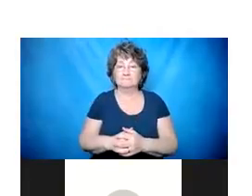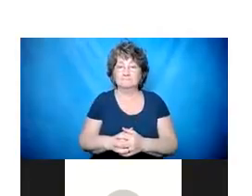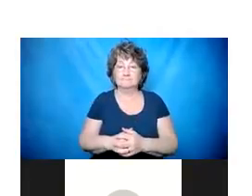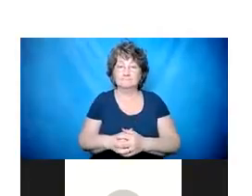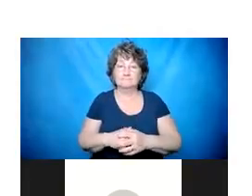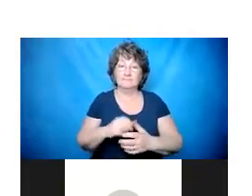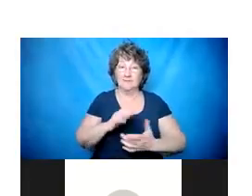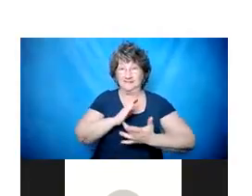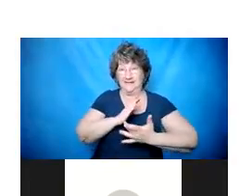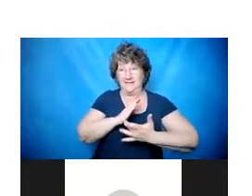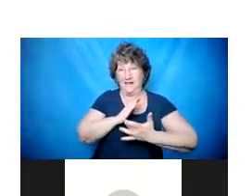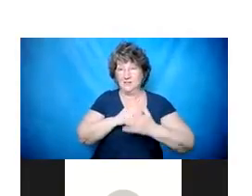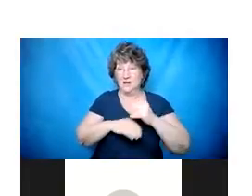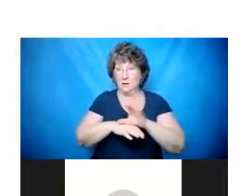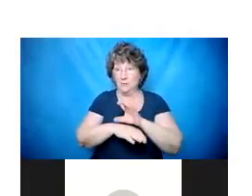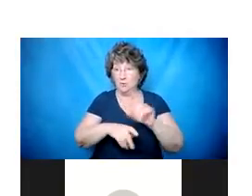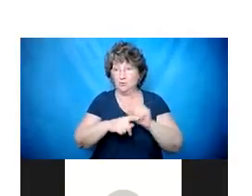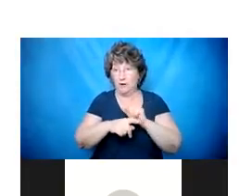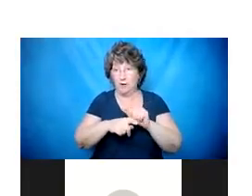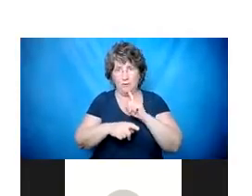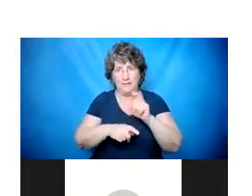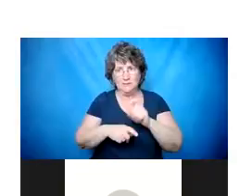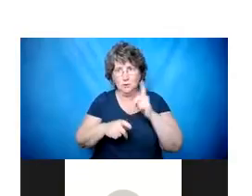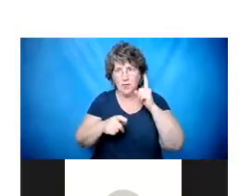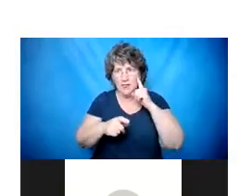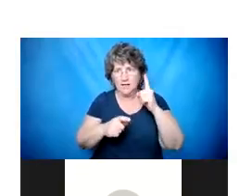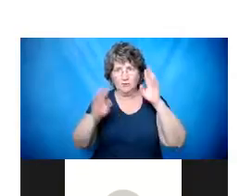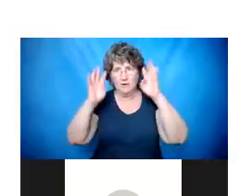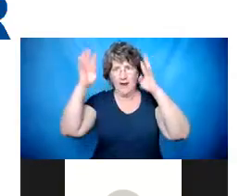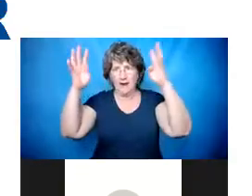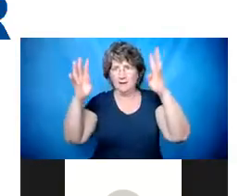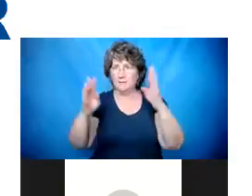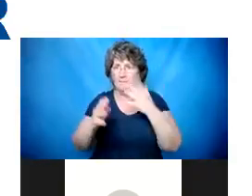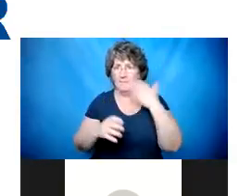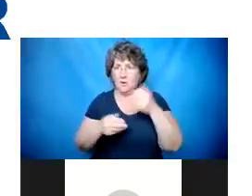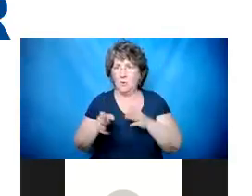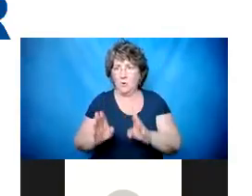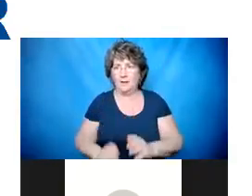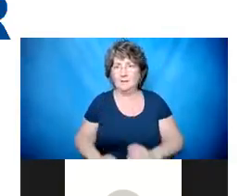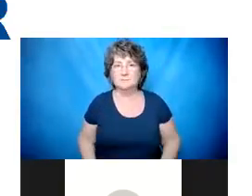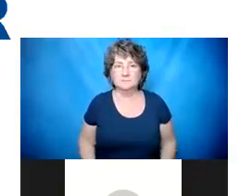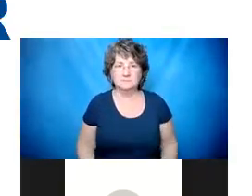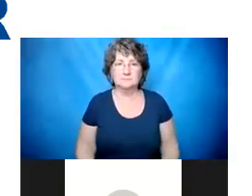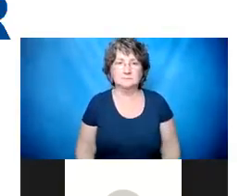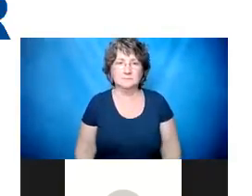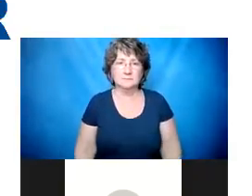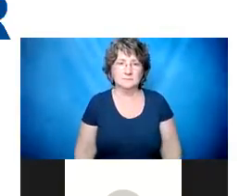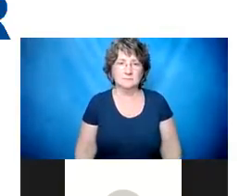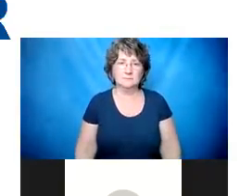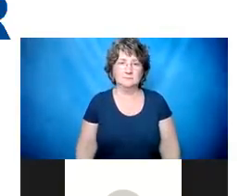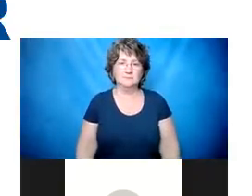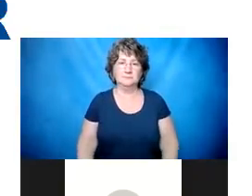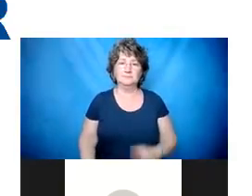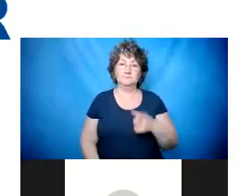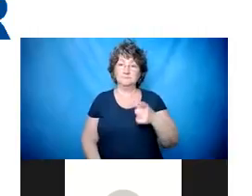time constraints, I would like to refer you to our January 27 webinar titled Unlocking Technology as a Key to